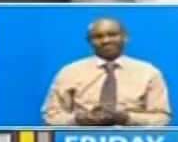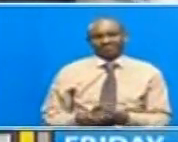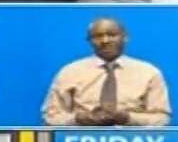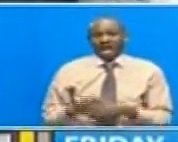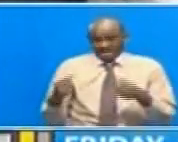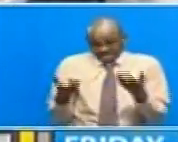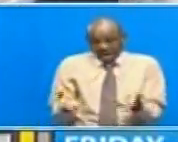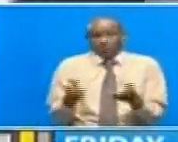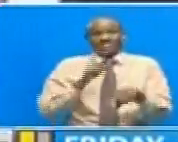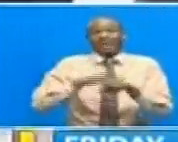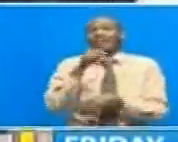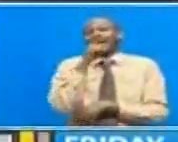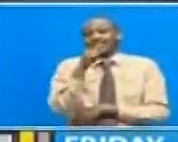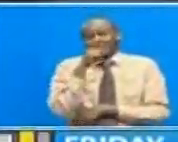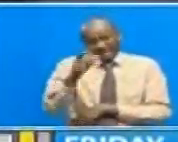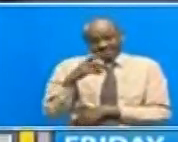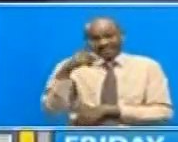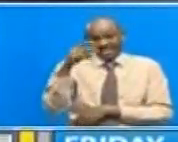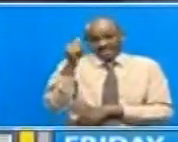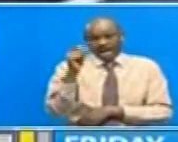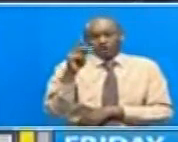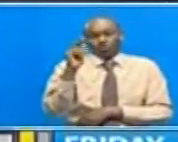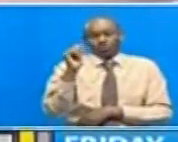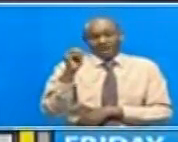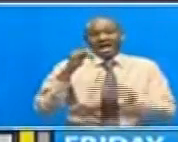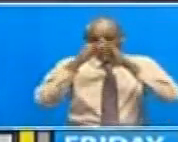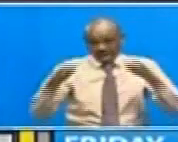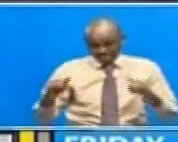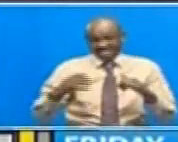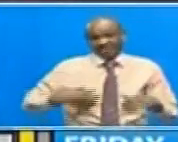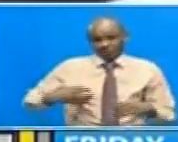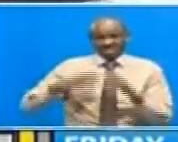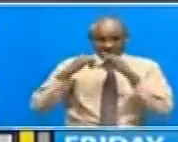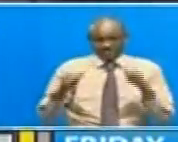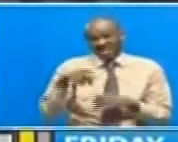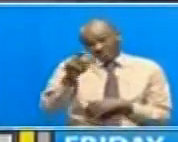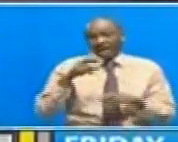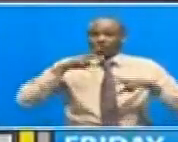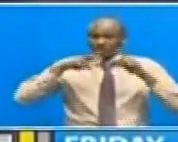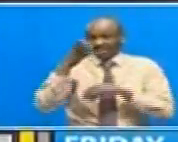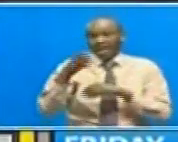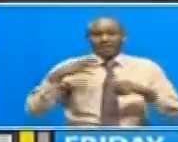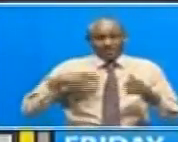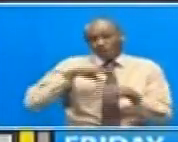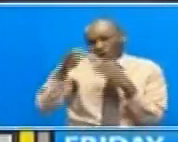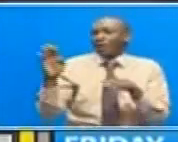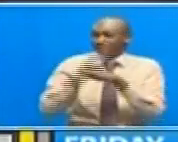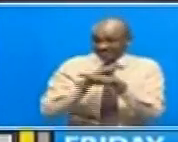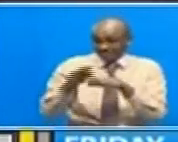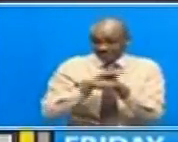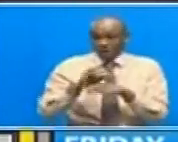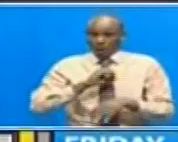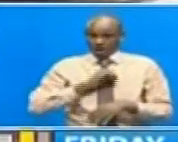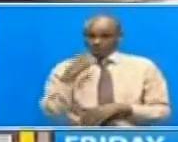It's about lunchtime at the Kakuma refugee camp. Inside this hotel kitchen, everyone gets busy. The